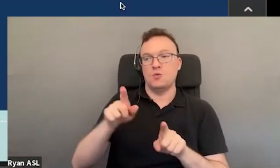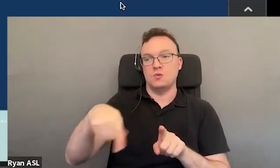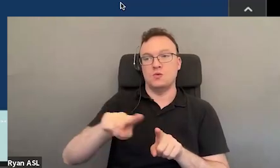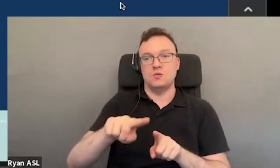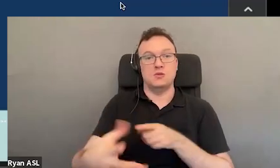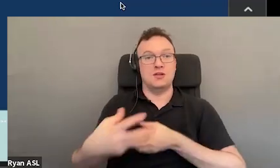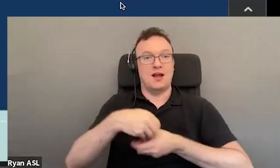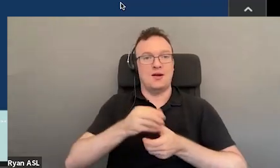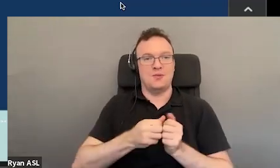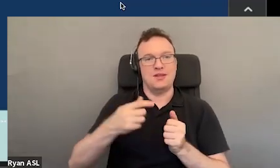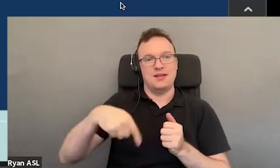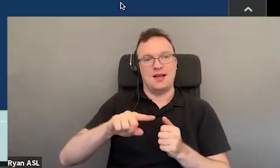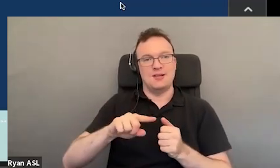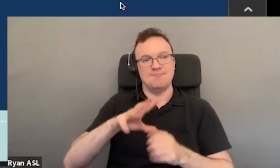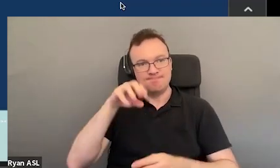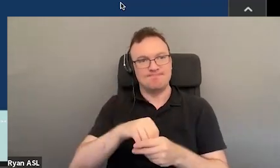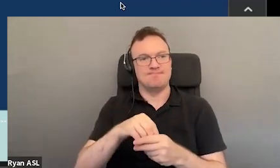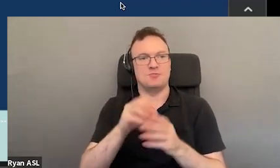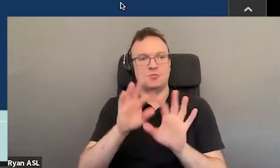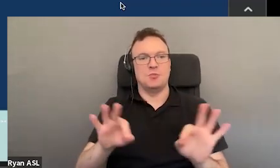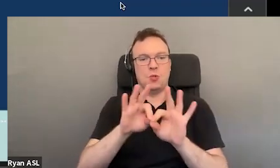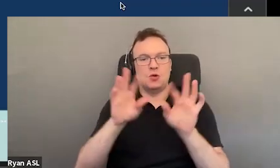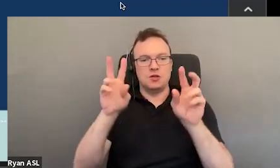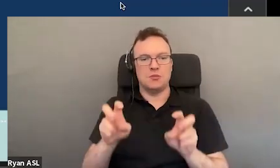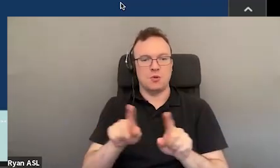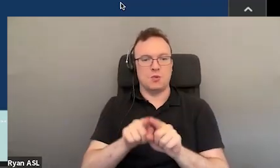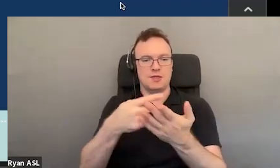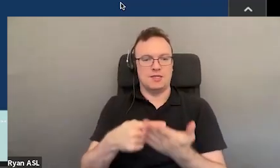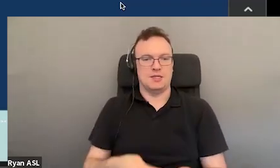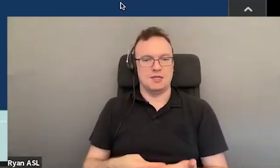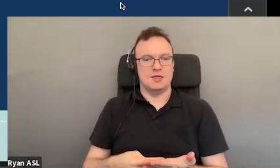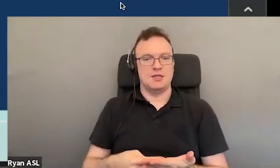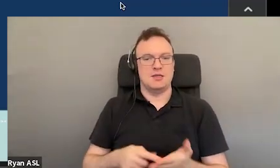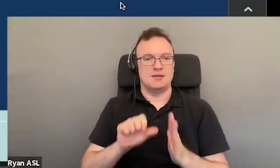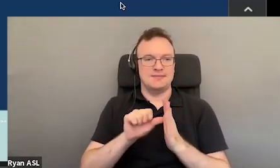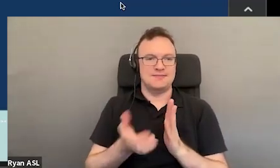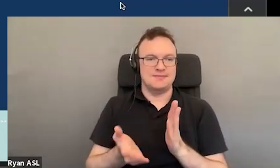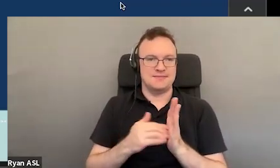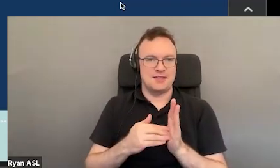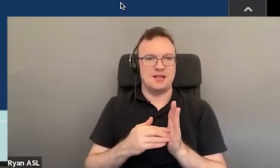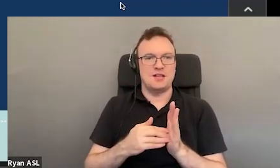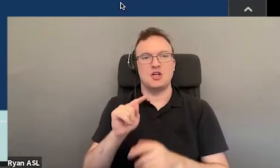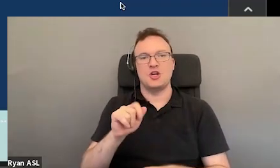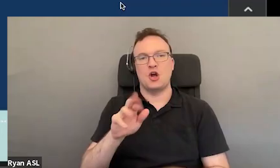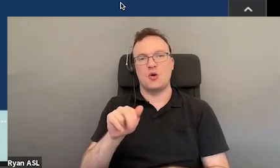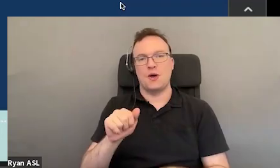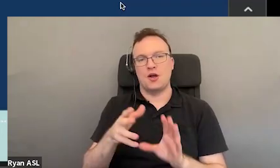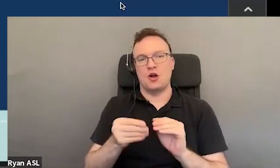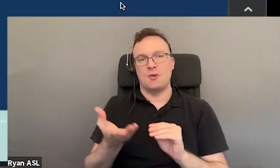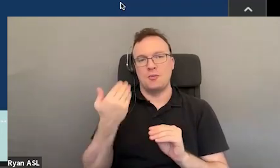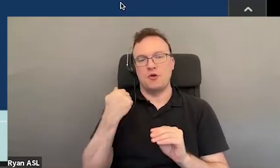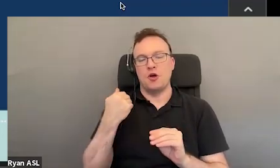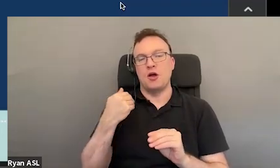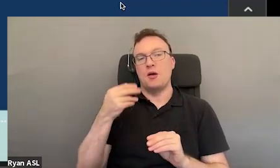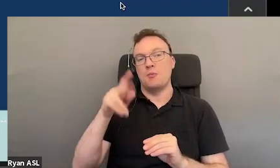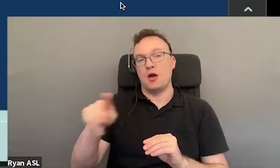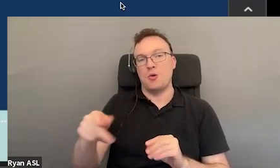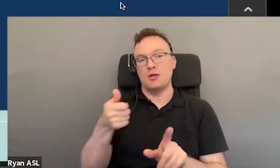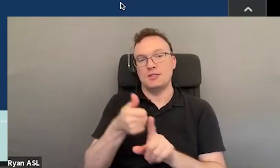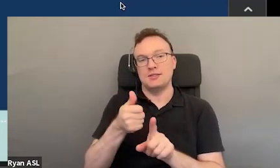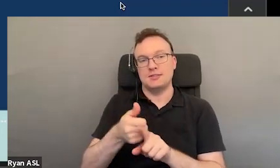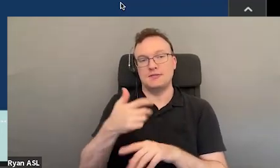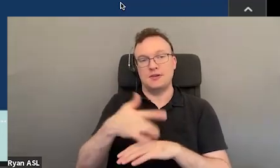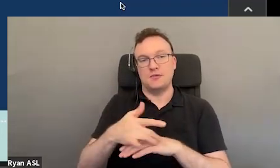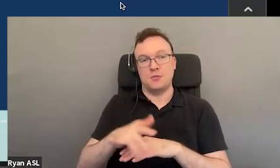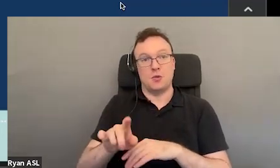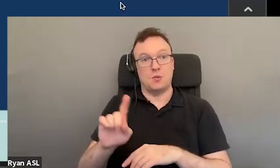with us and engaging in such important topics and discussion. And I'll reiterate, as Tara has, that the PowerPoint is available through